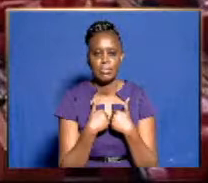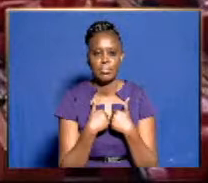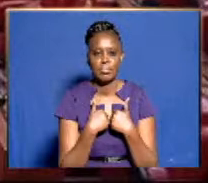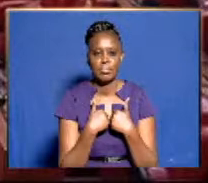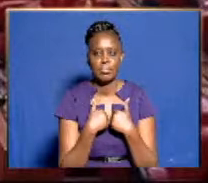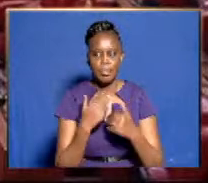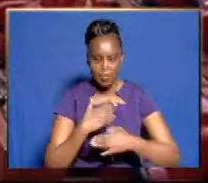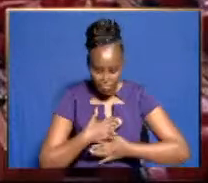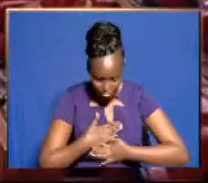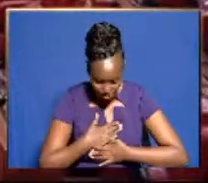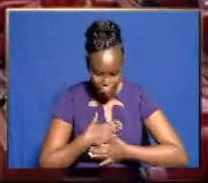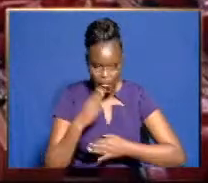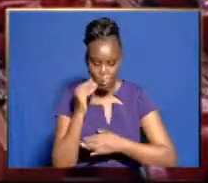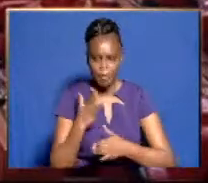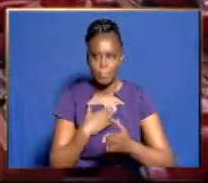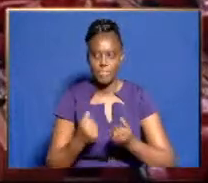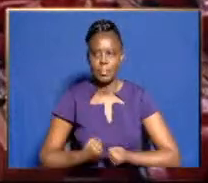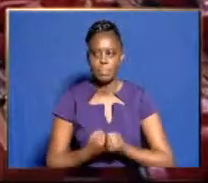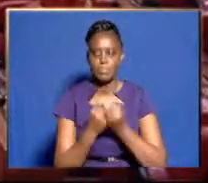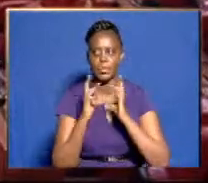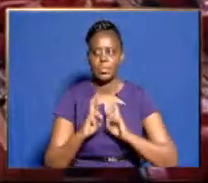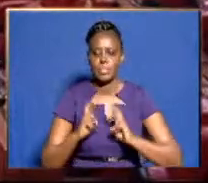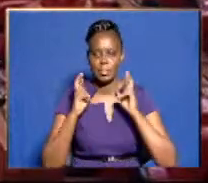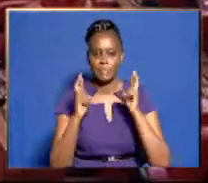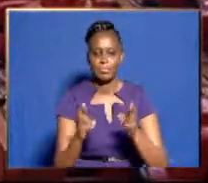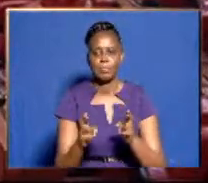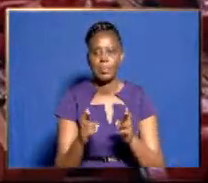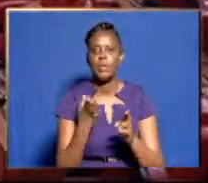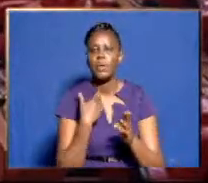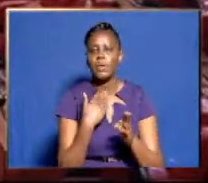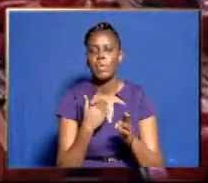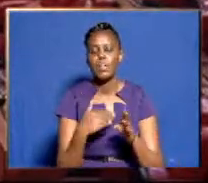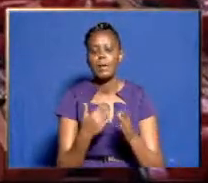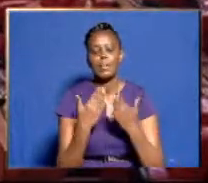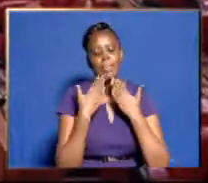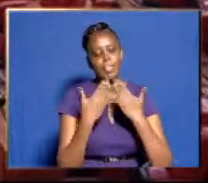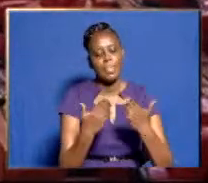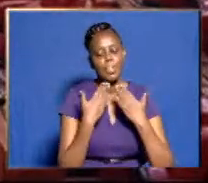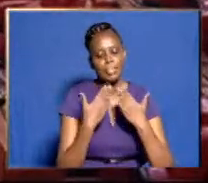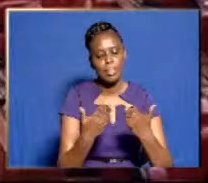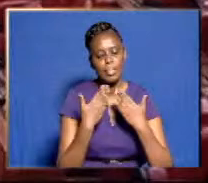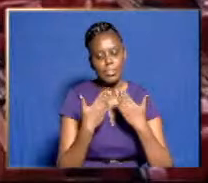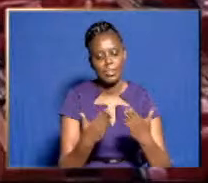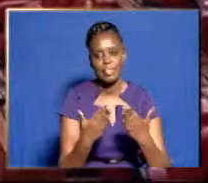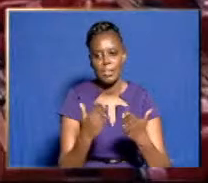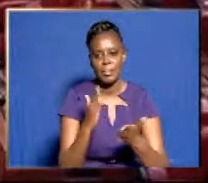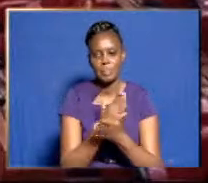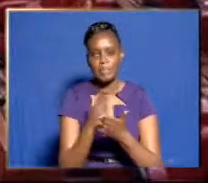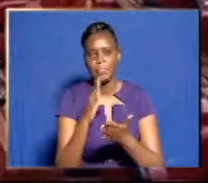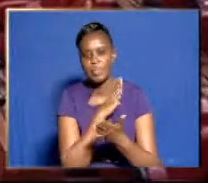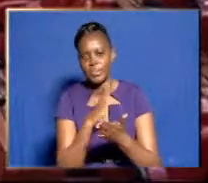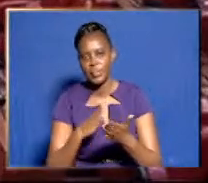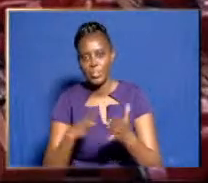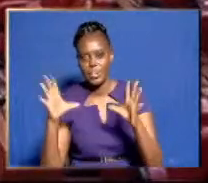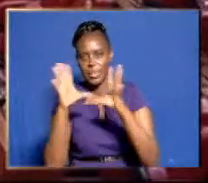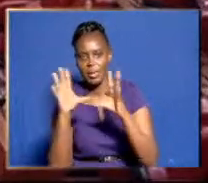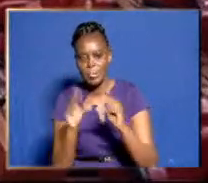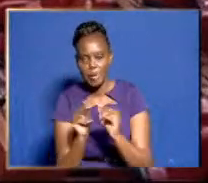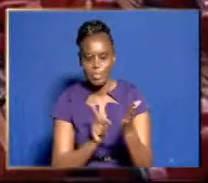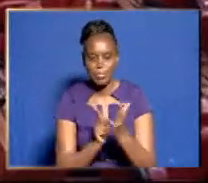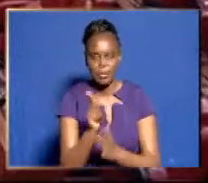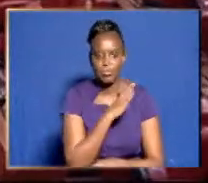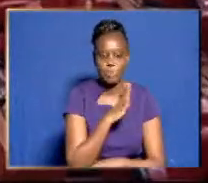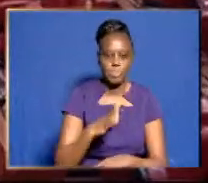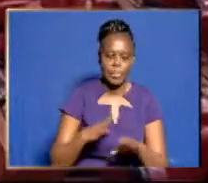Honorable Speaker, I support this report, and I would like to thank Departmental Committee on Budget and Appropriations,